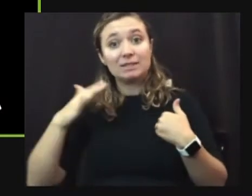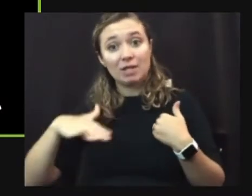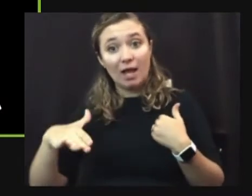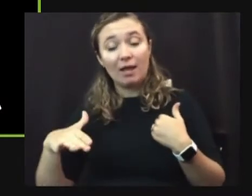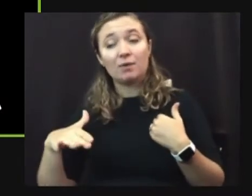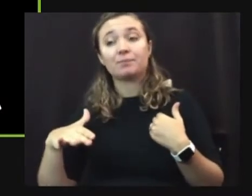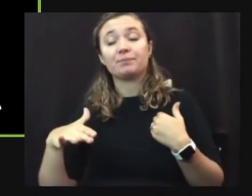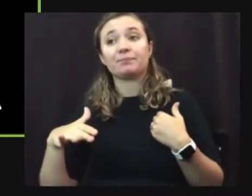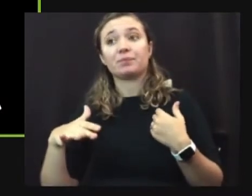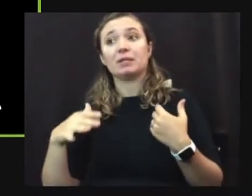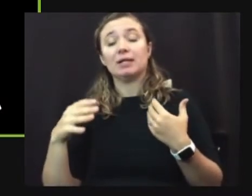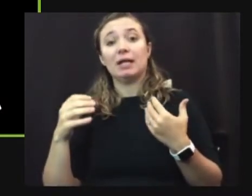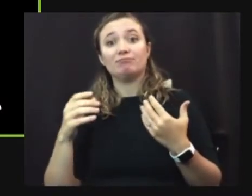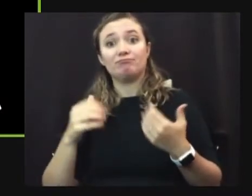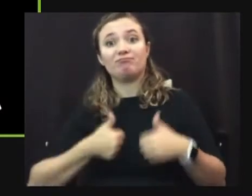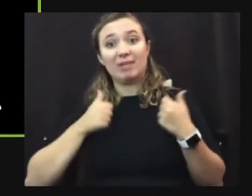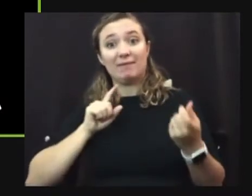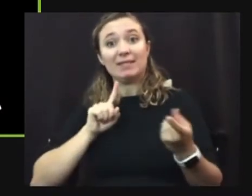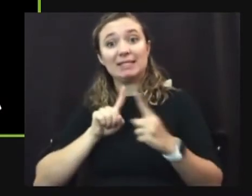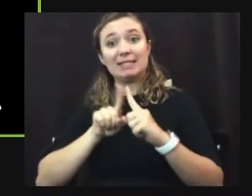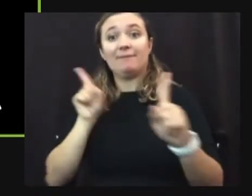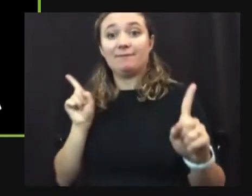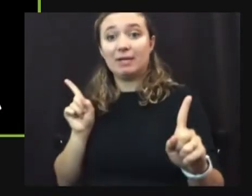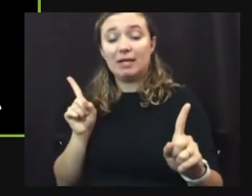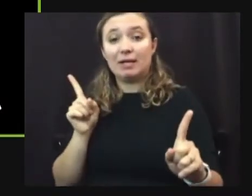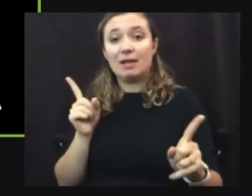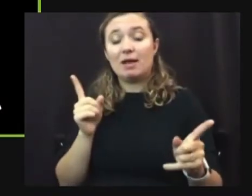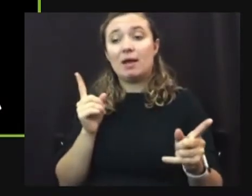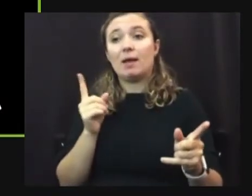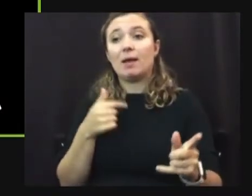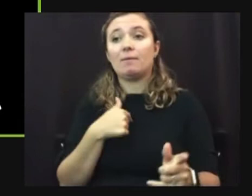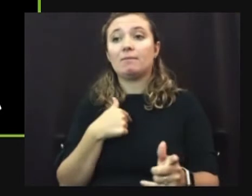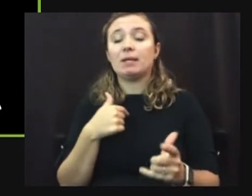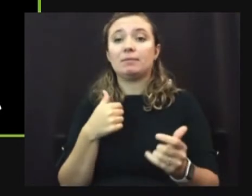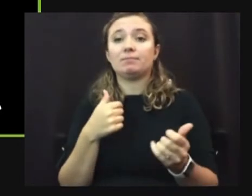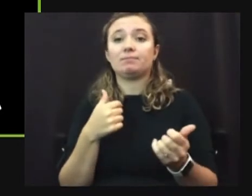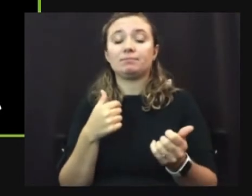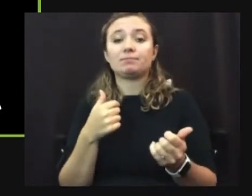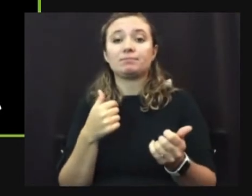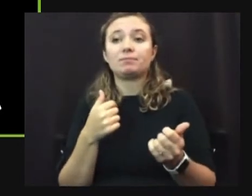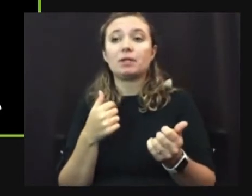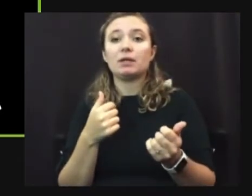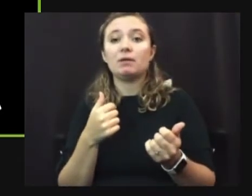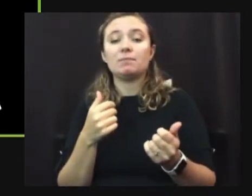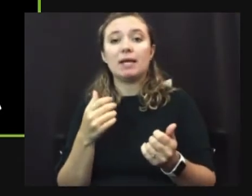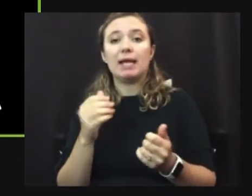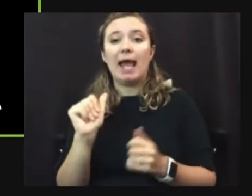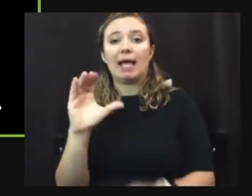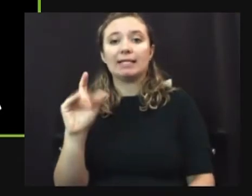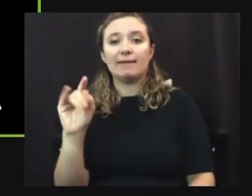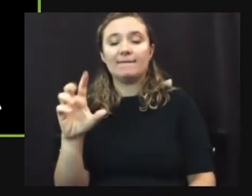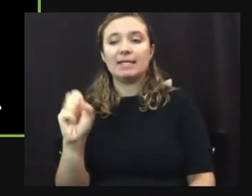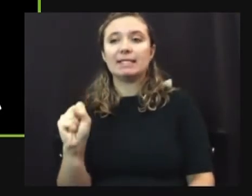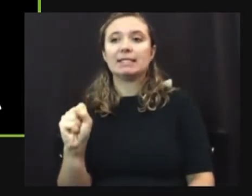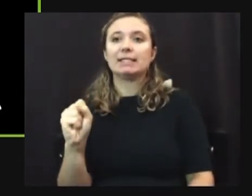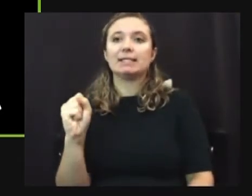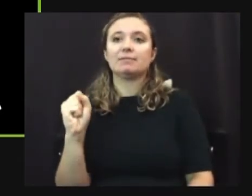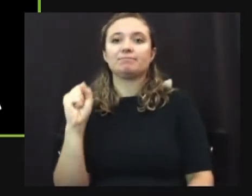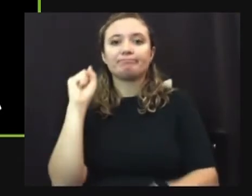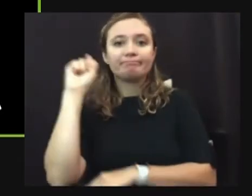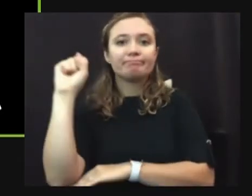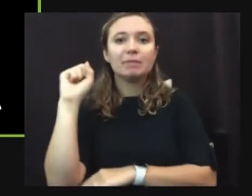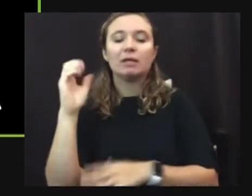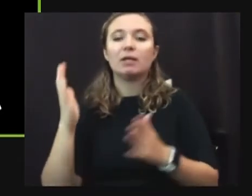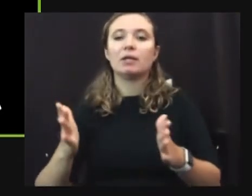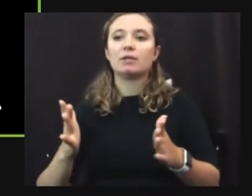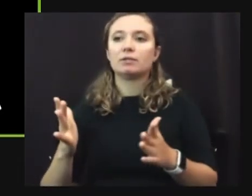an activist for 23 years now, since 1998. That is a really long time